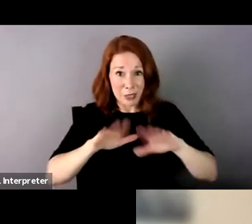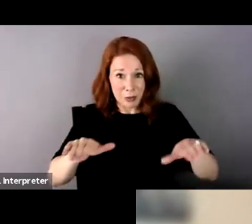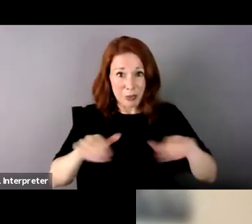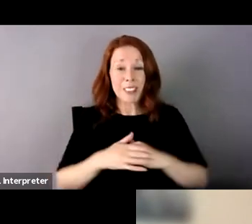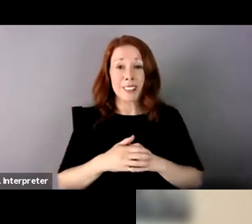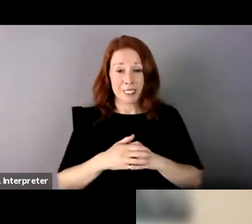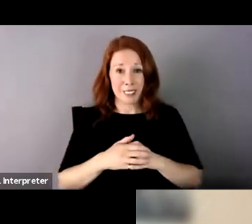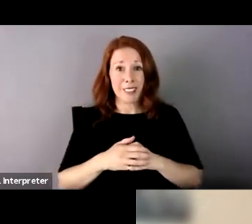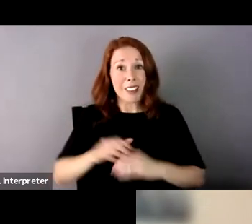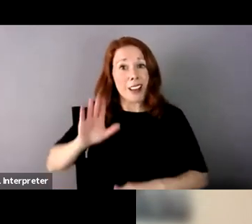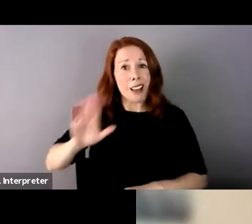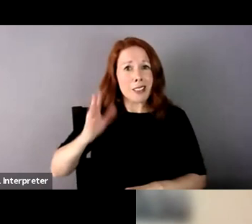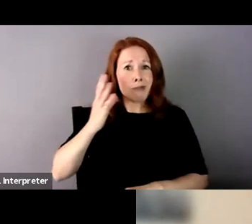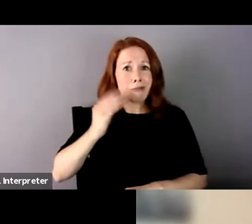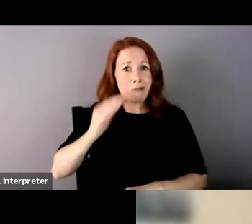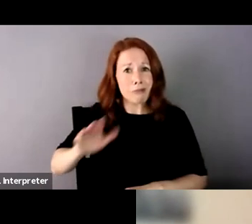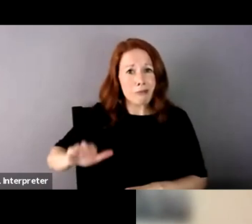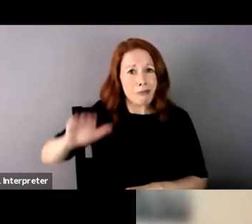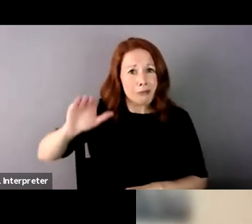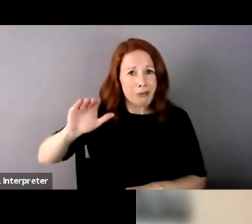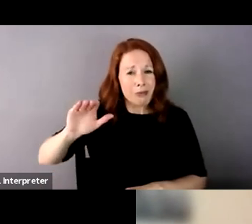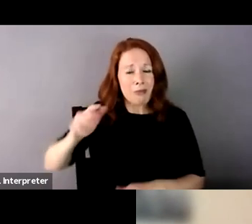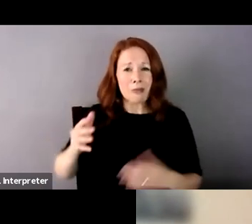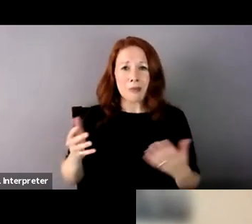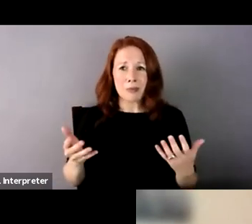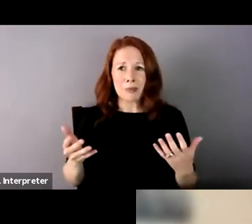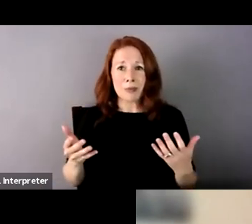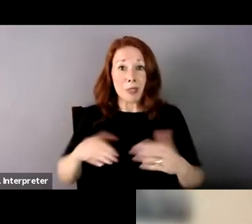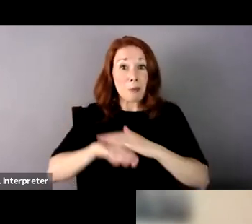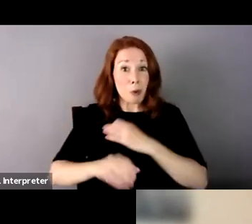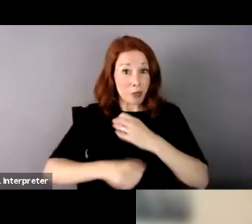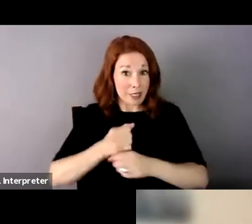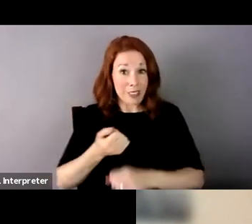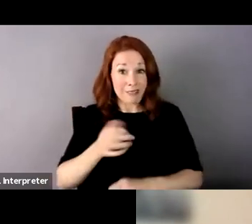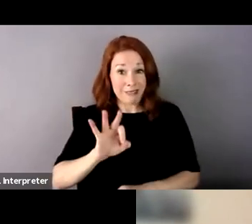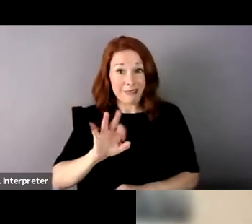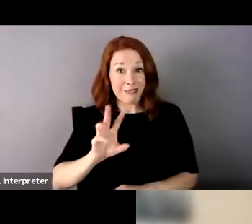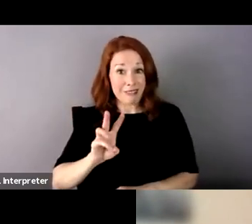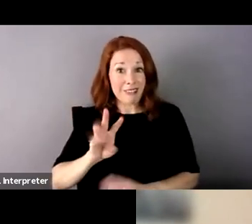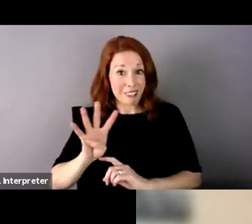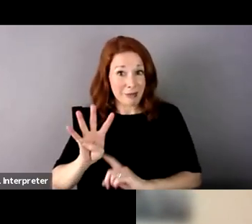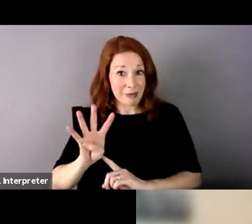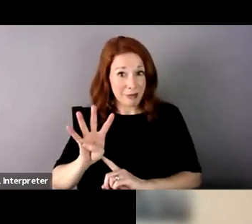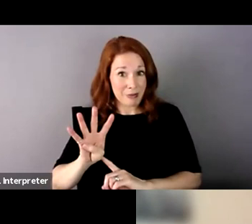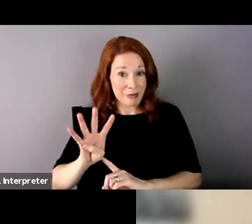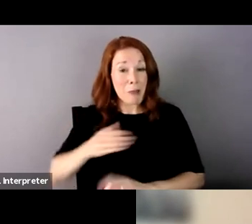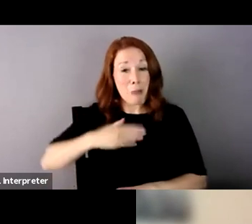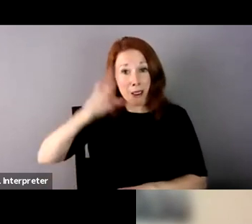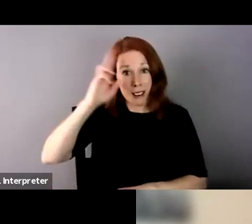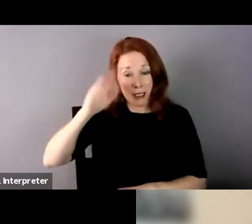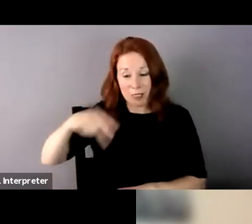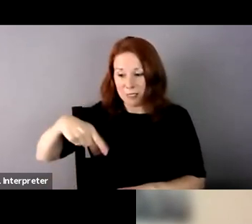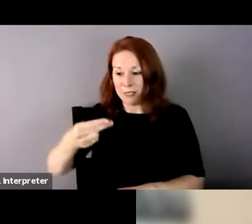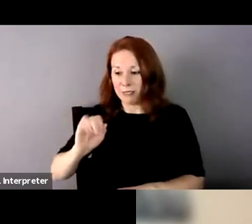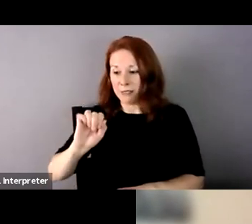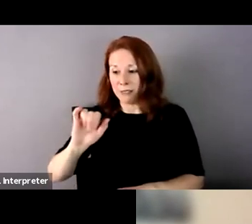and his experience growing up, born in 1964, has been so incredibly different